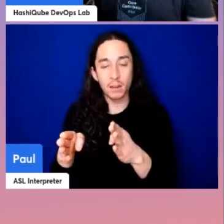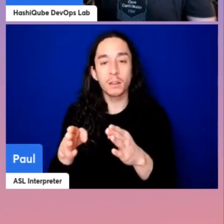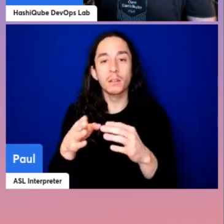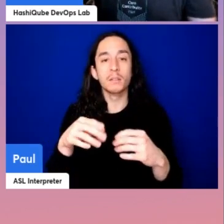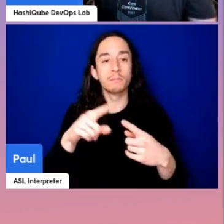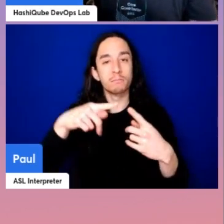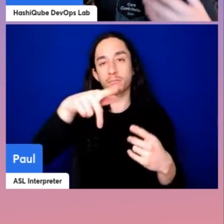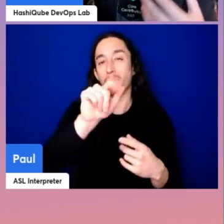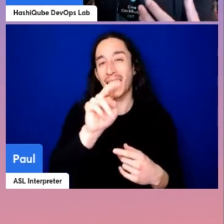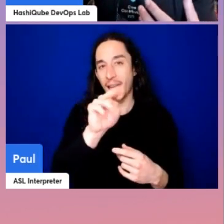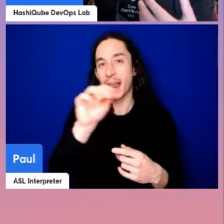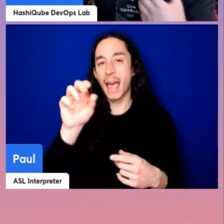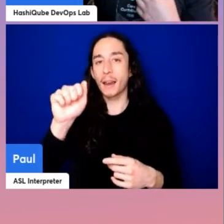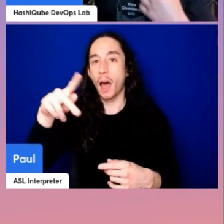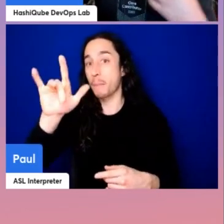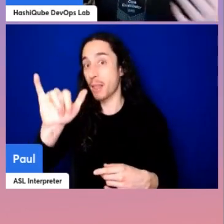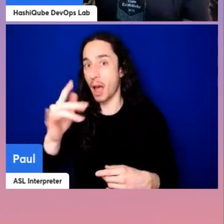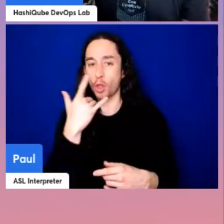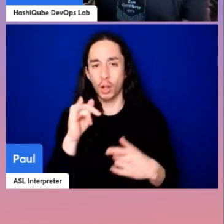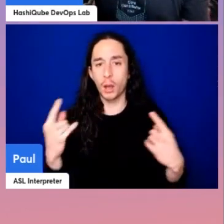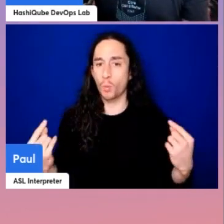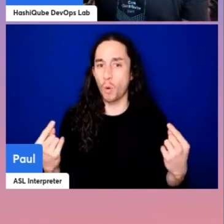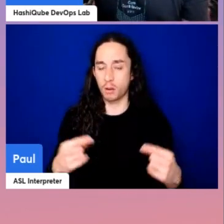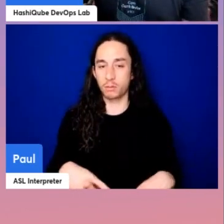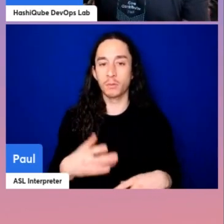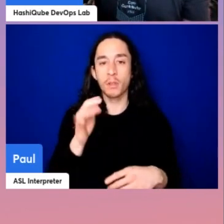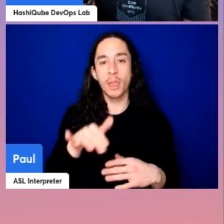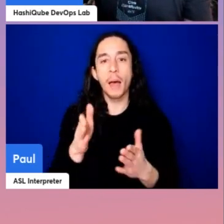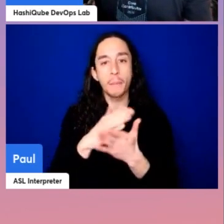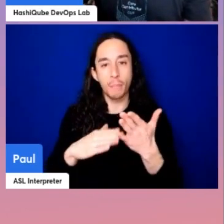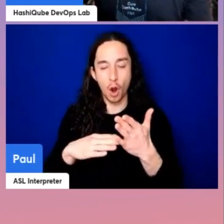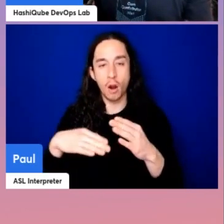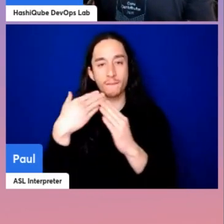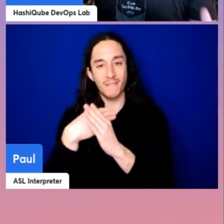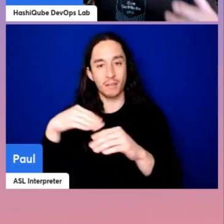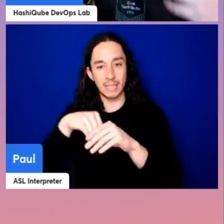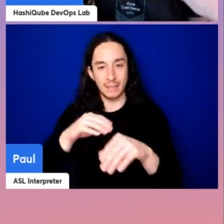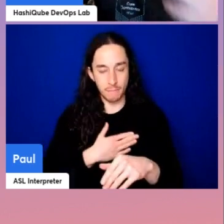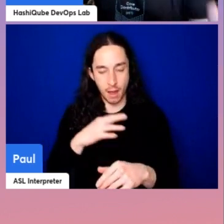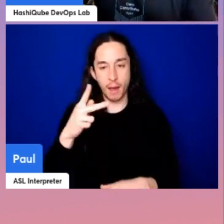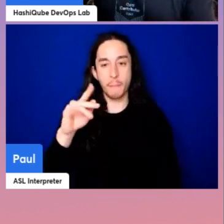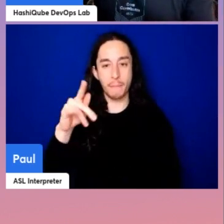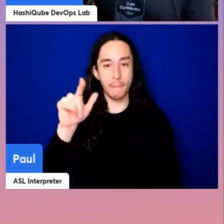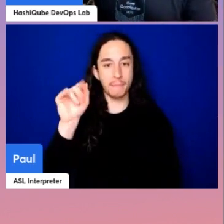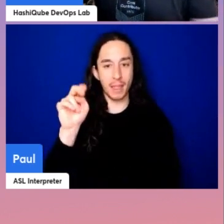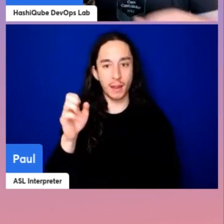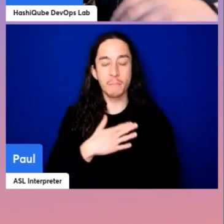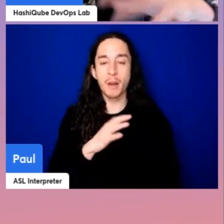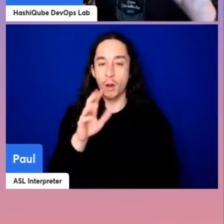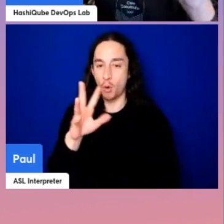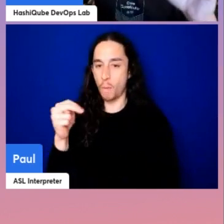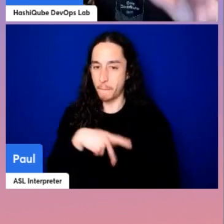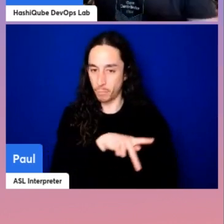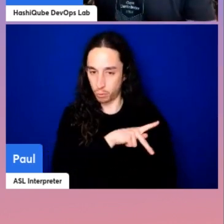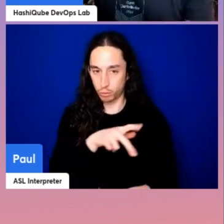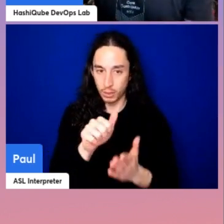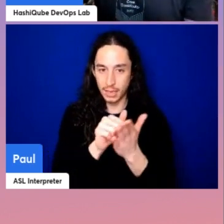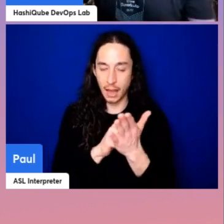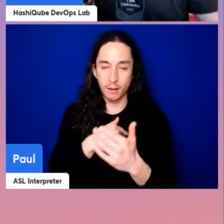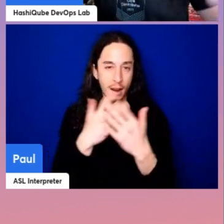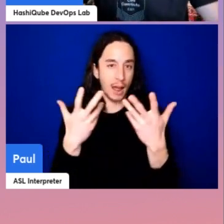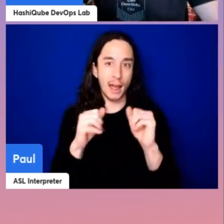like. So that's actually the part that fails in my pipeline. It's my own personal account, and I just didn't want to spend